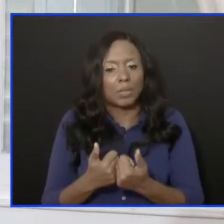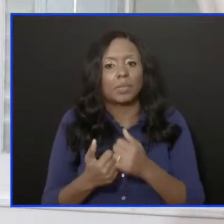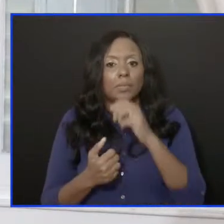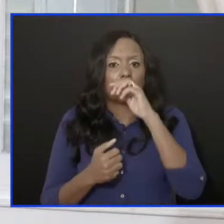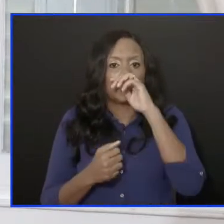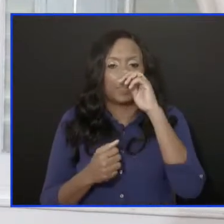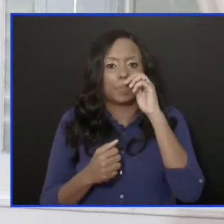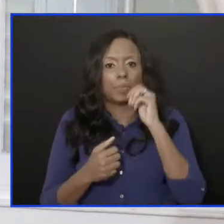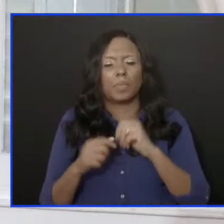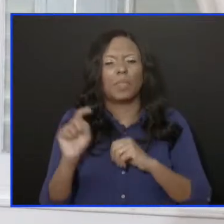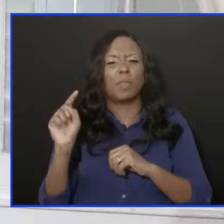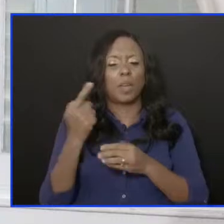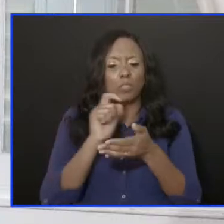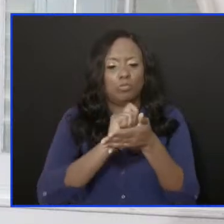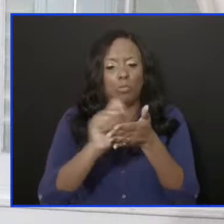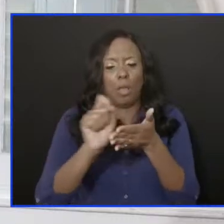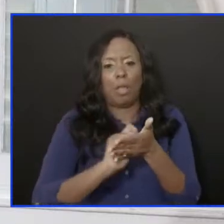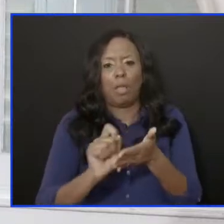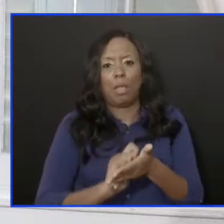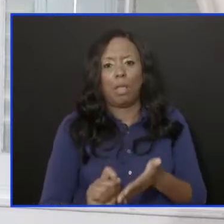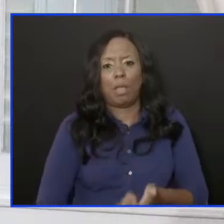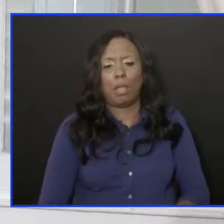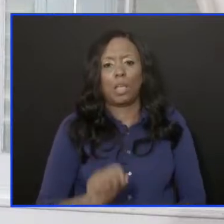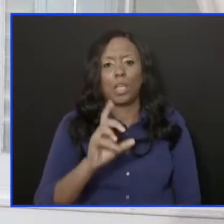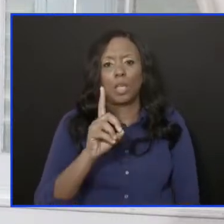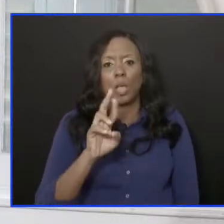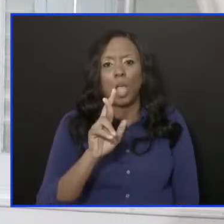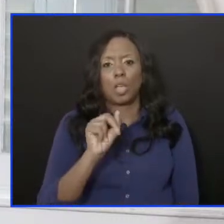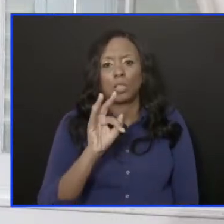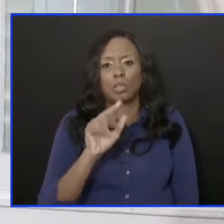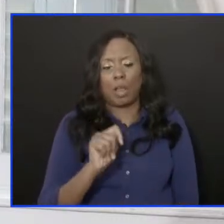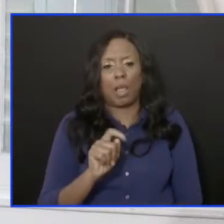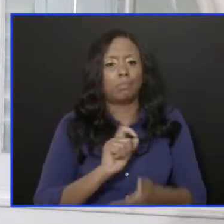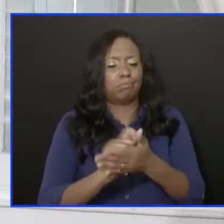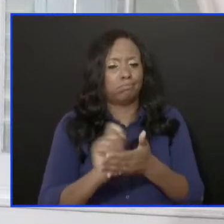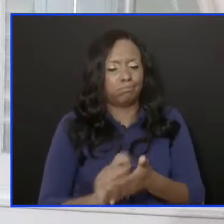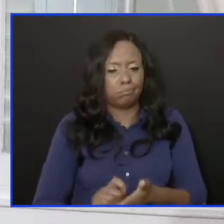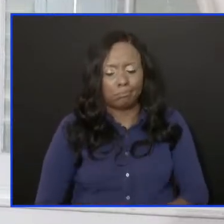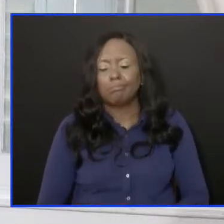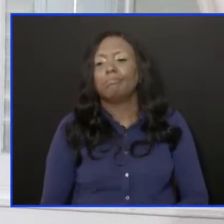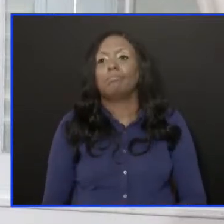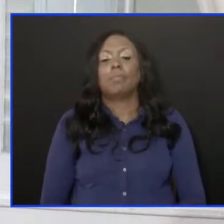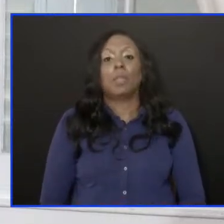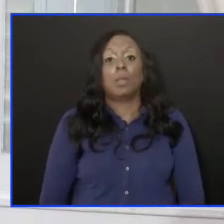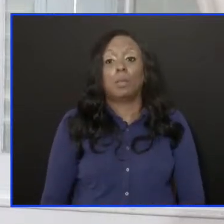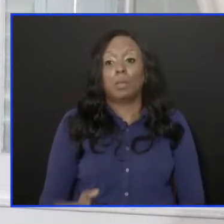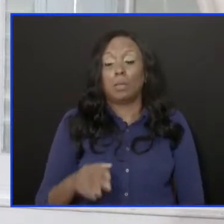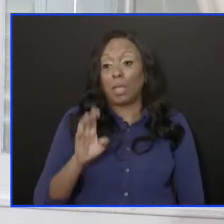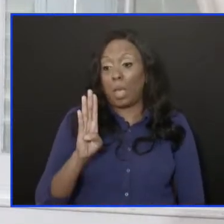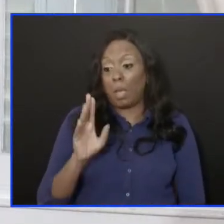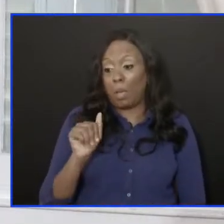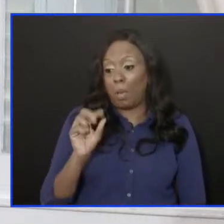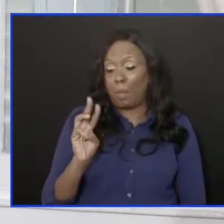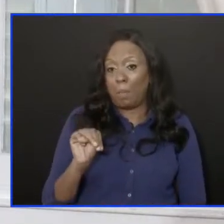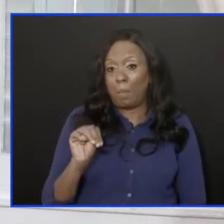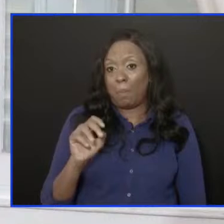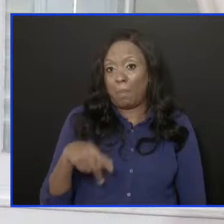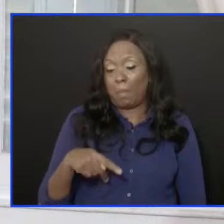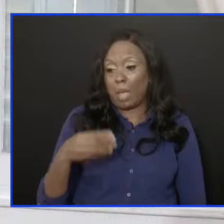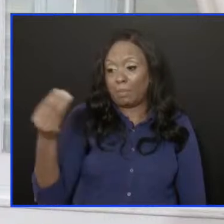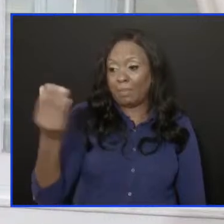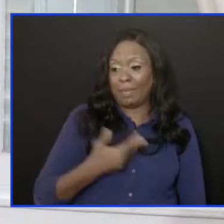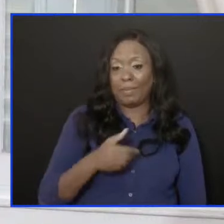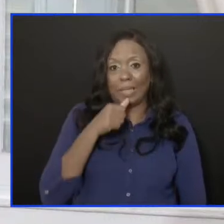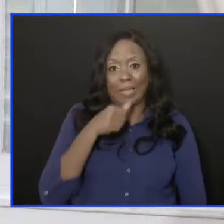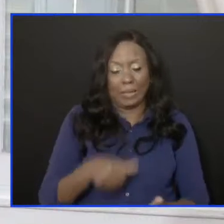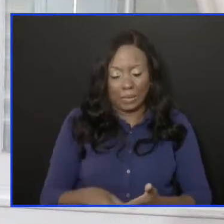draft. Some things were put forward there. BAMP had already expressed its concerns and submitted a letter, so we tried